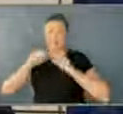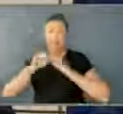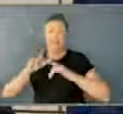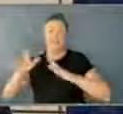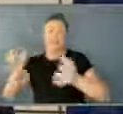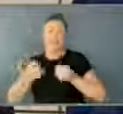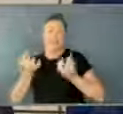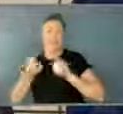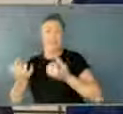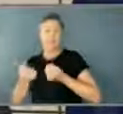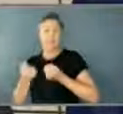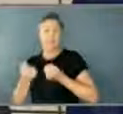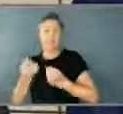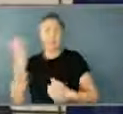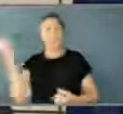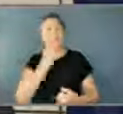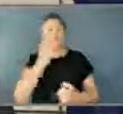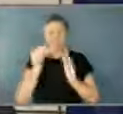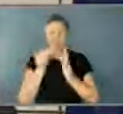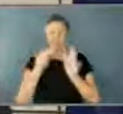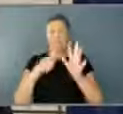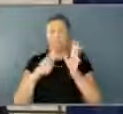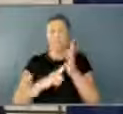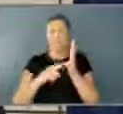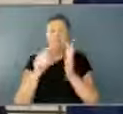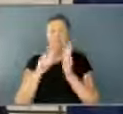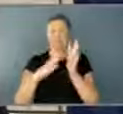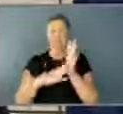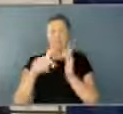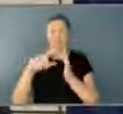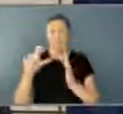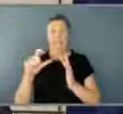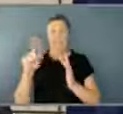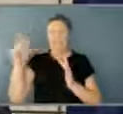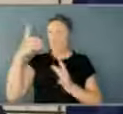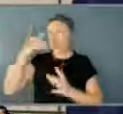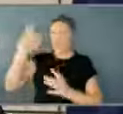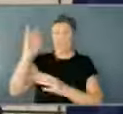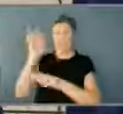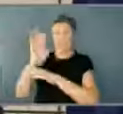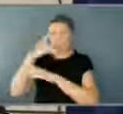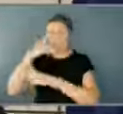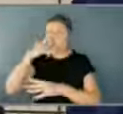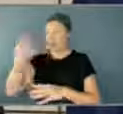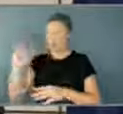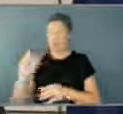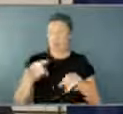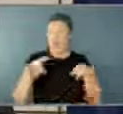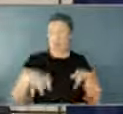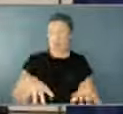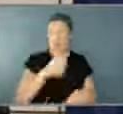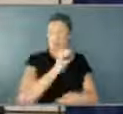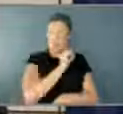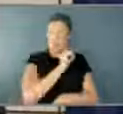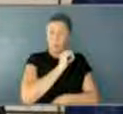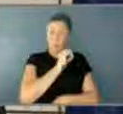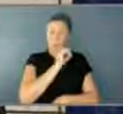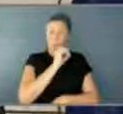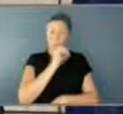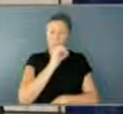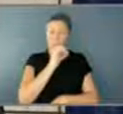perspective. One community case, we just went through a period of 12 days with no community cases. The world looks on